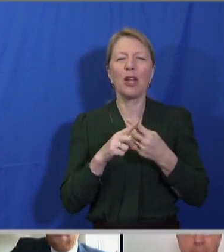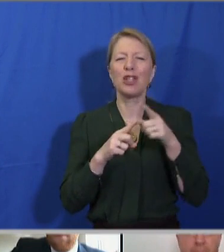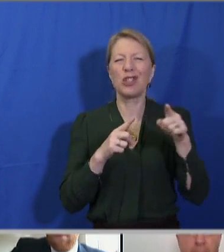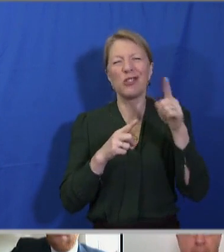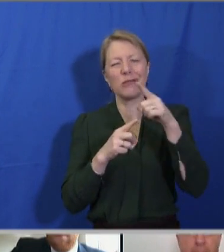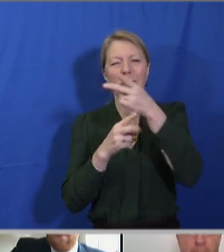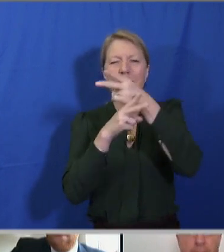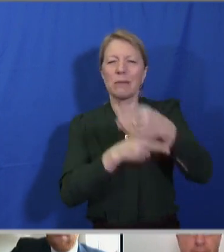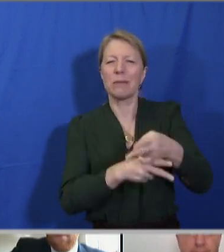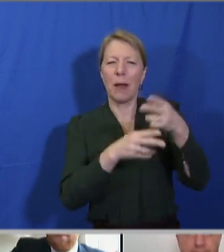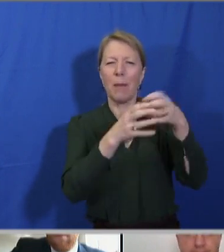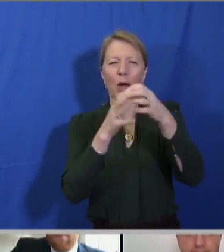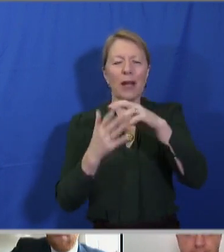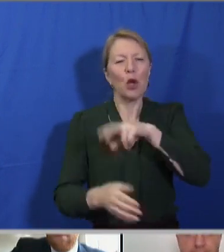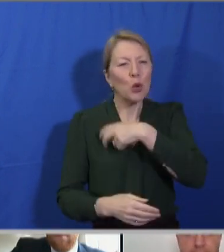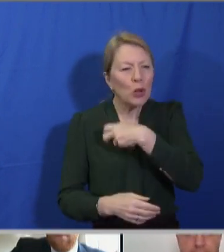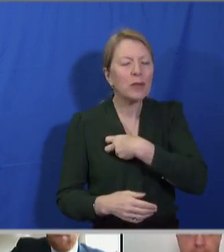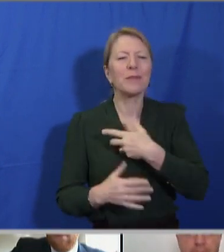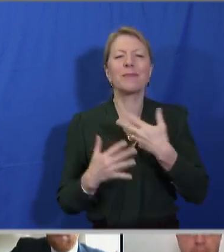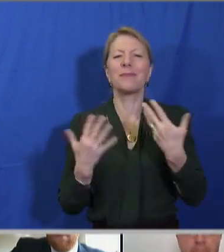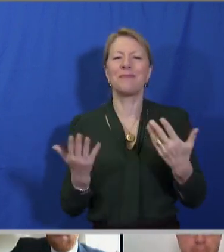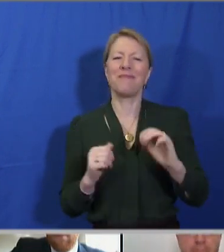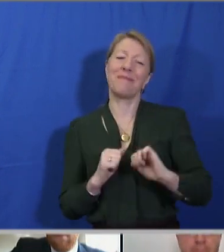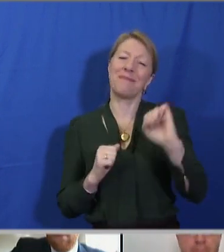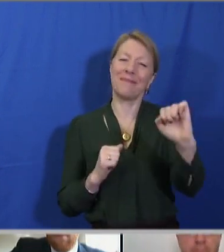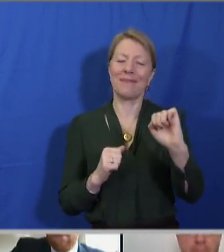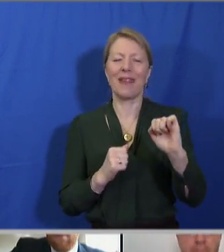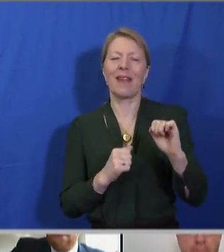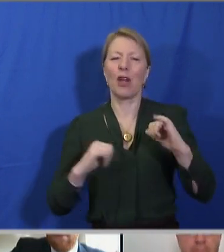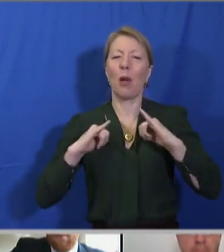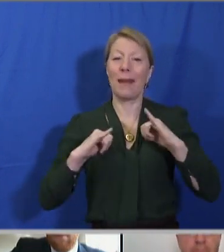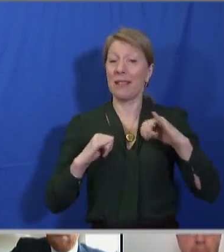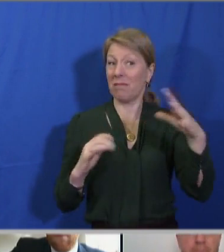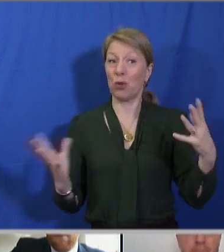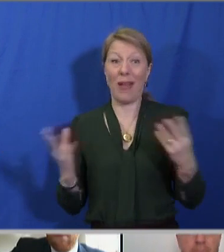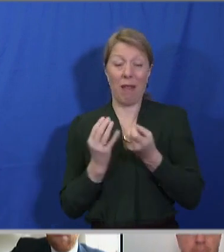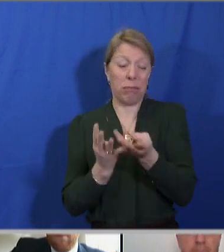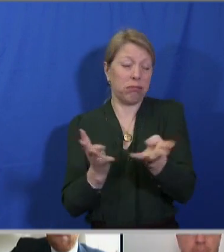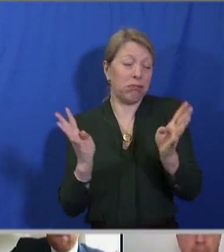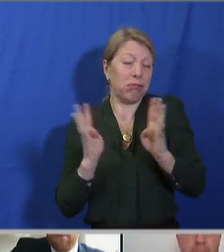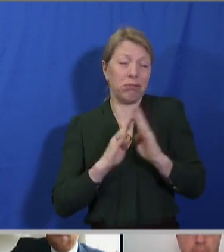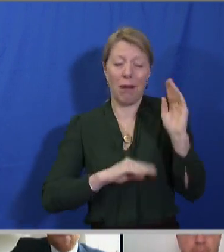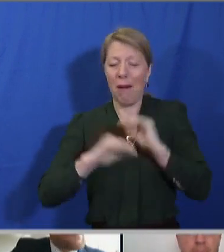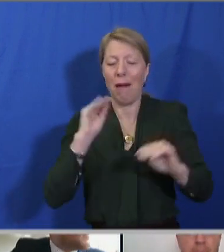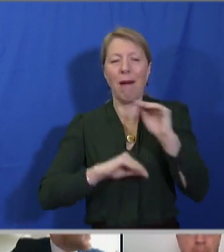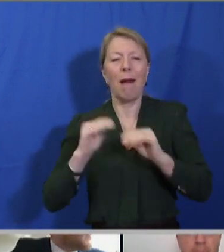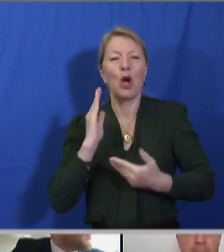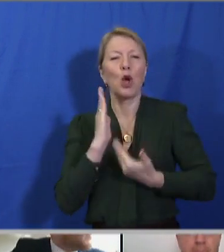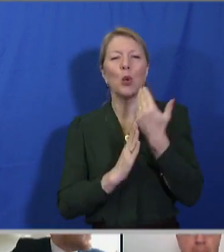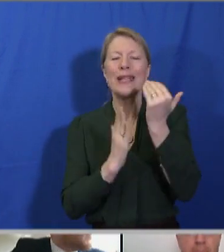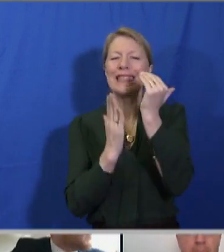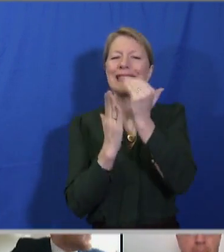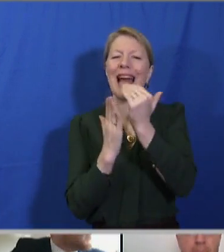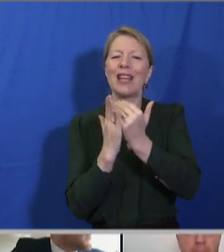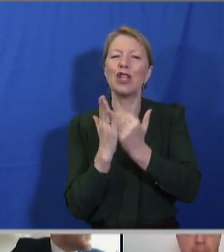the unions, and a number of the domiciliary care and care home providers. This is in terms of trying to set a fair standard across